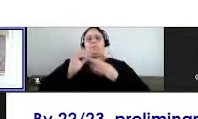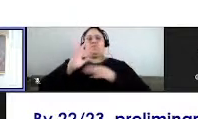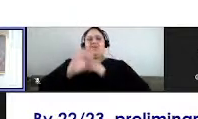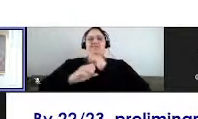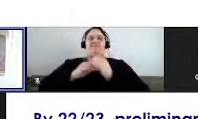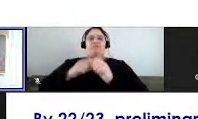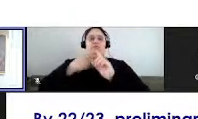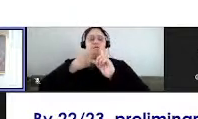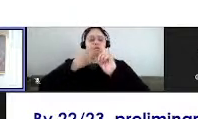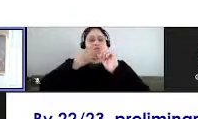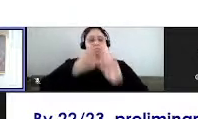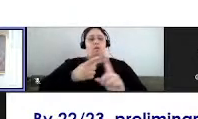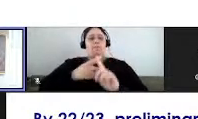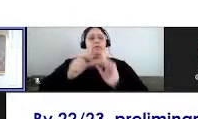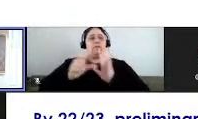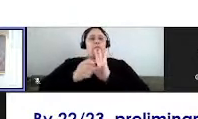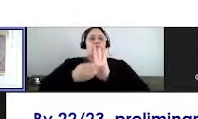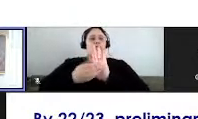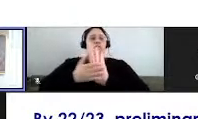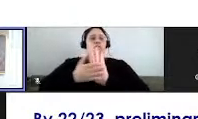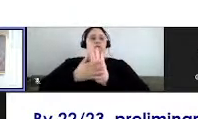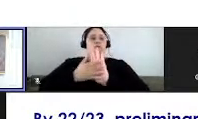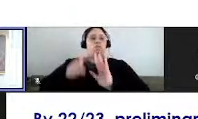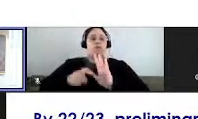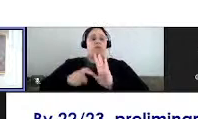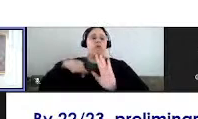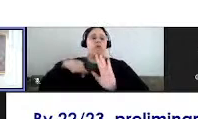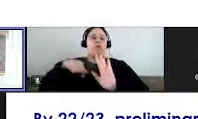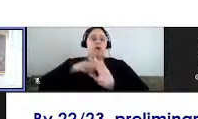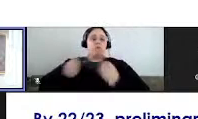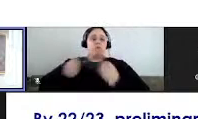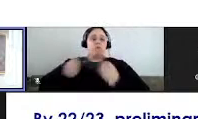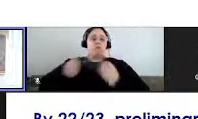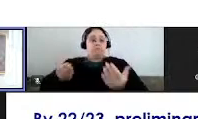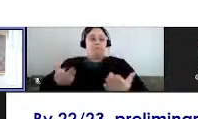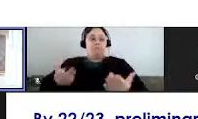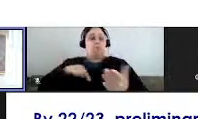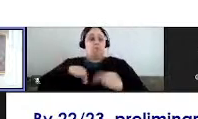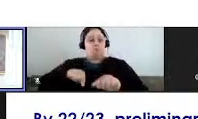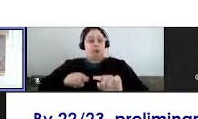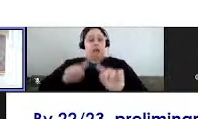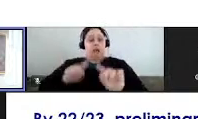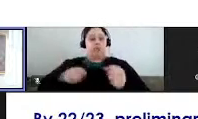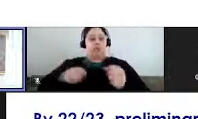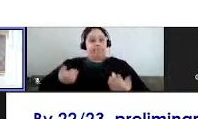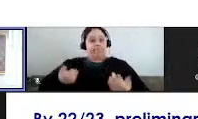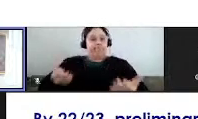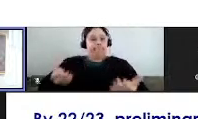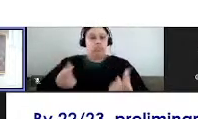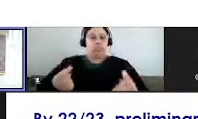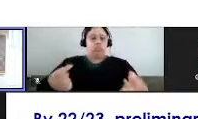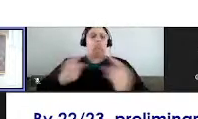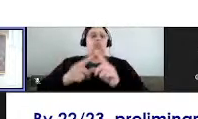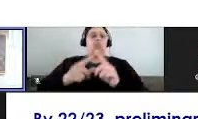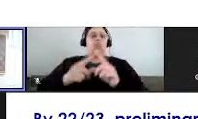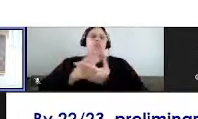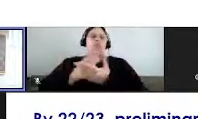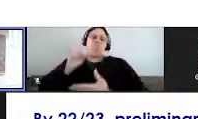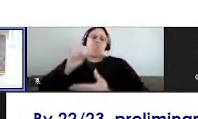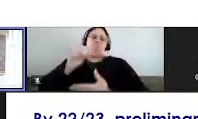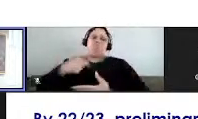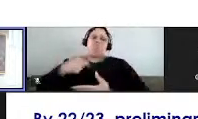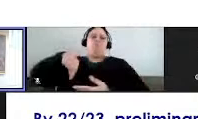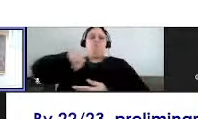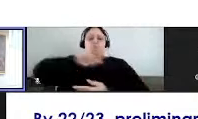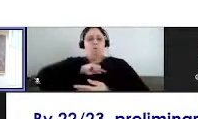thing to note here is that although our services, or whilst we are delivering on our services, we're also ensuring that